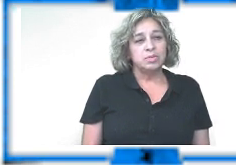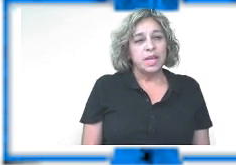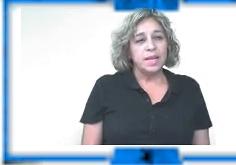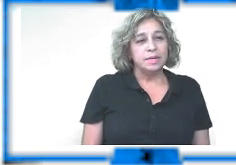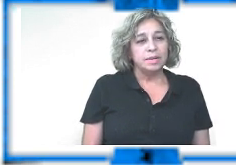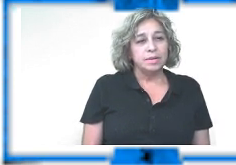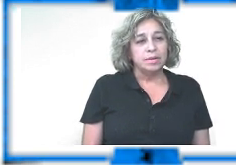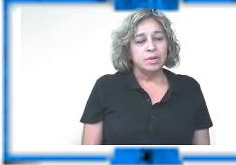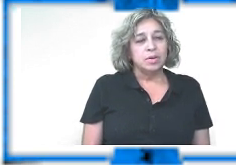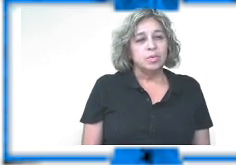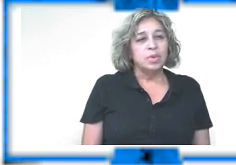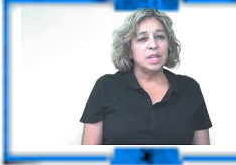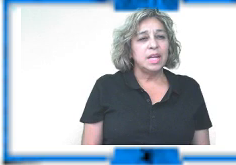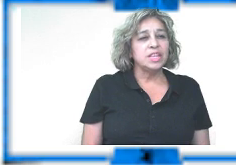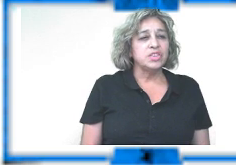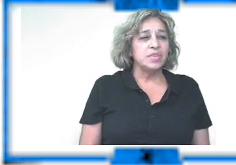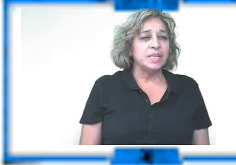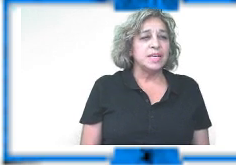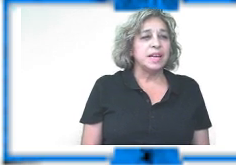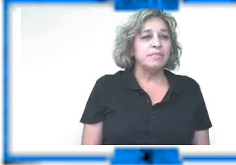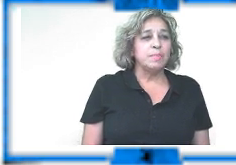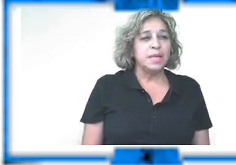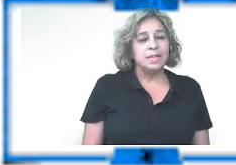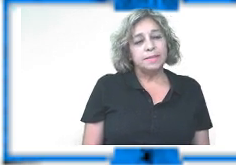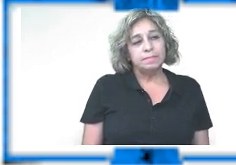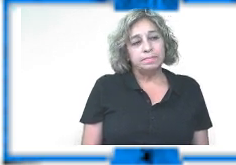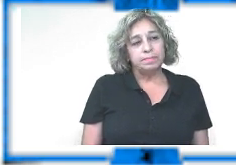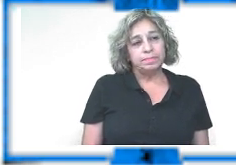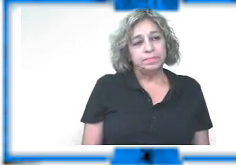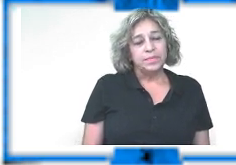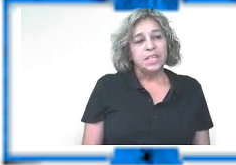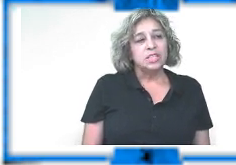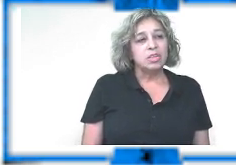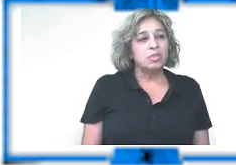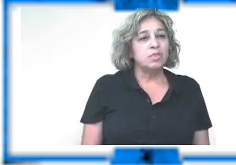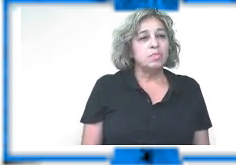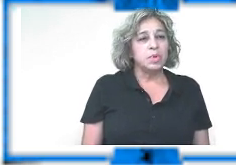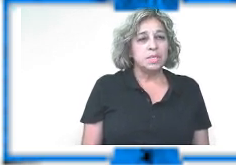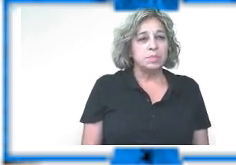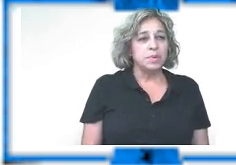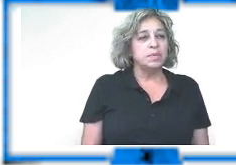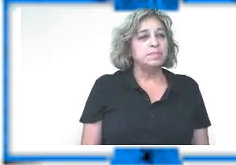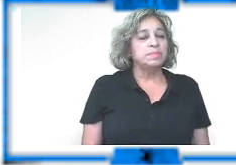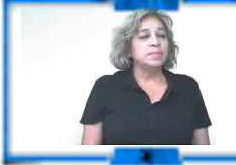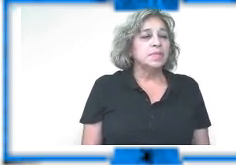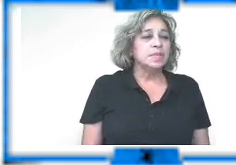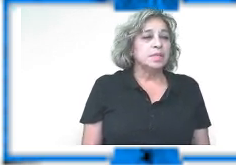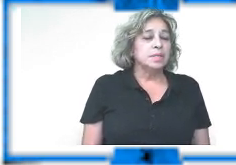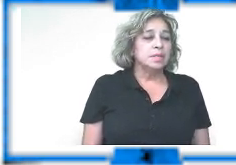also end with the luxuries in government. So the third principle,